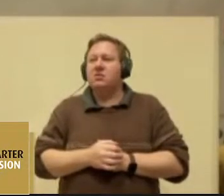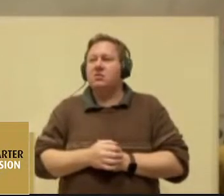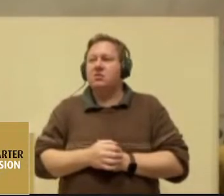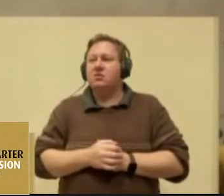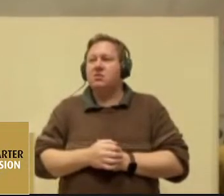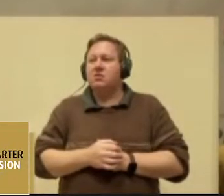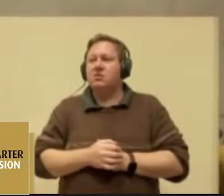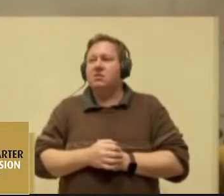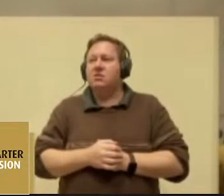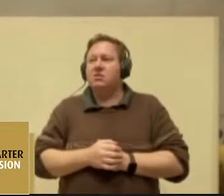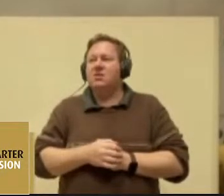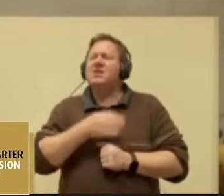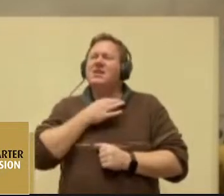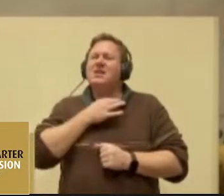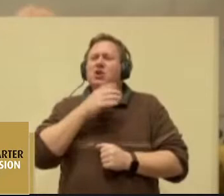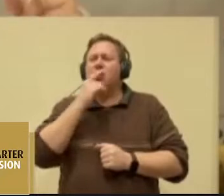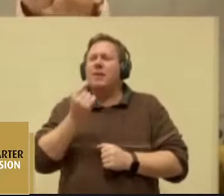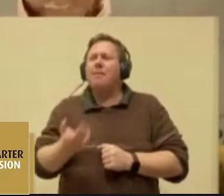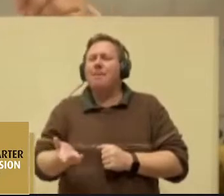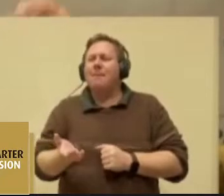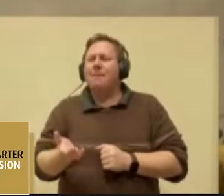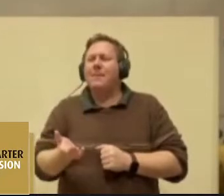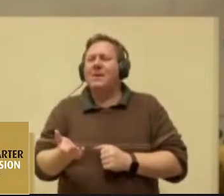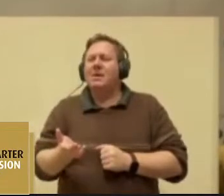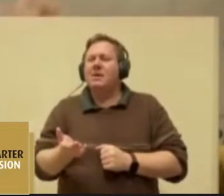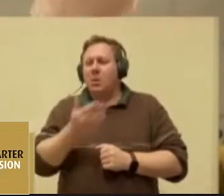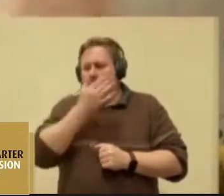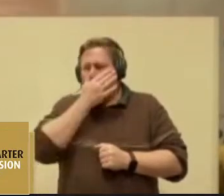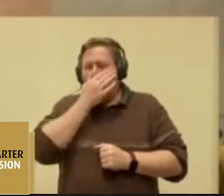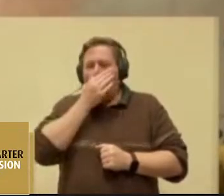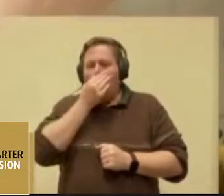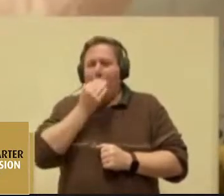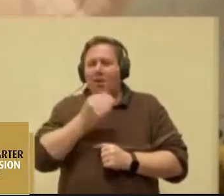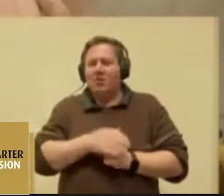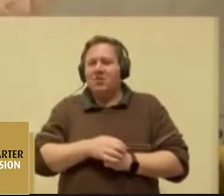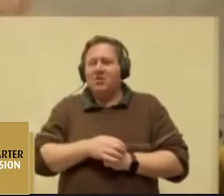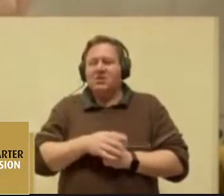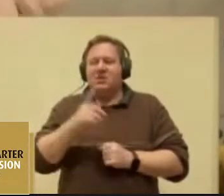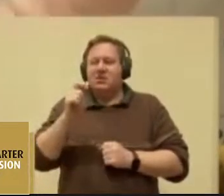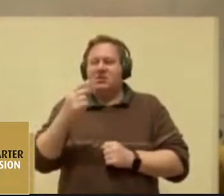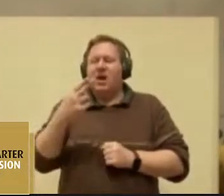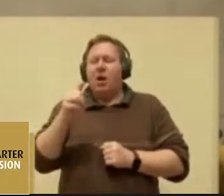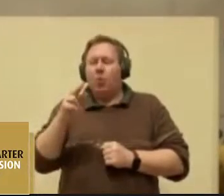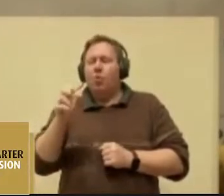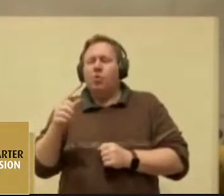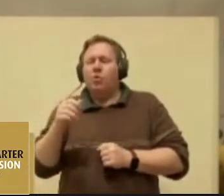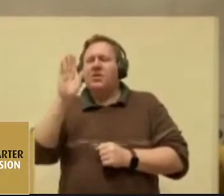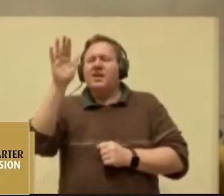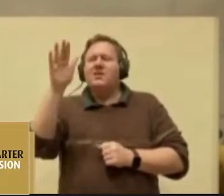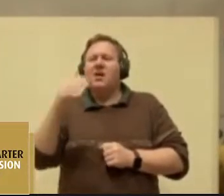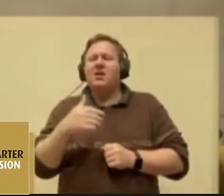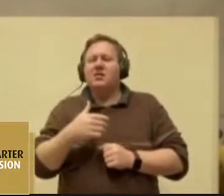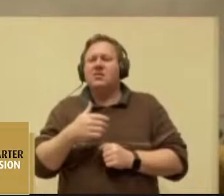not riots or the english name no we went through that side